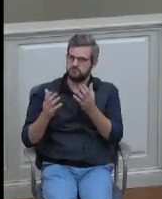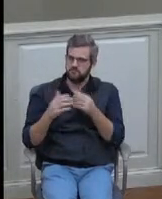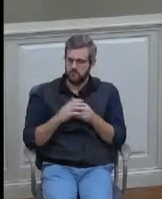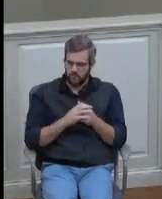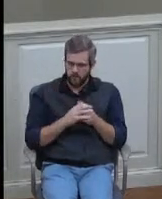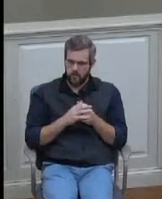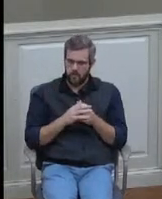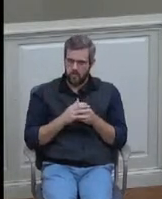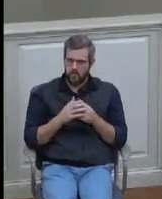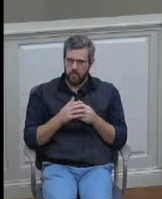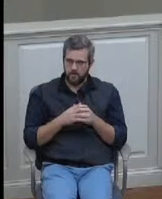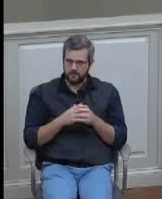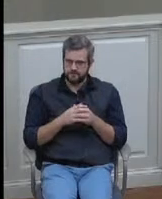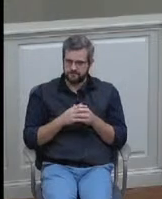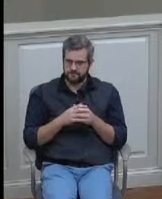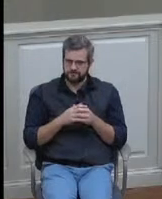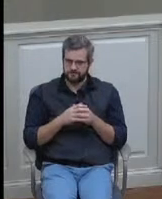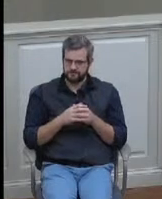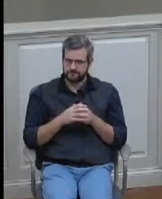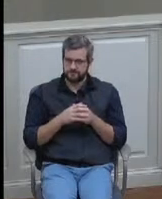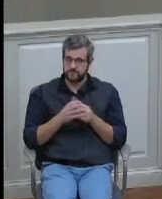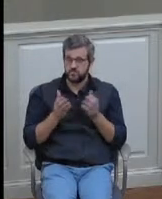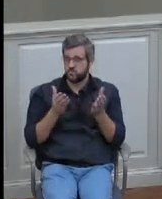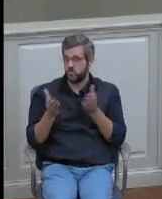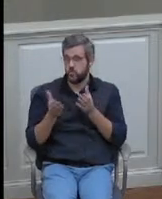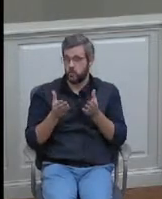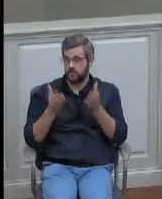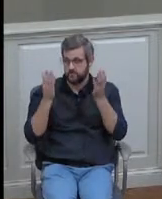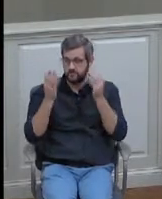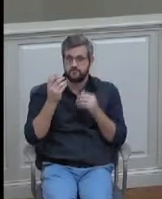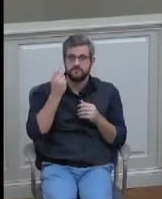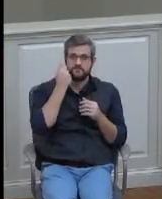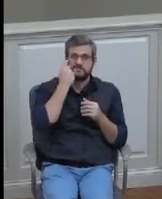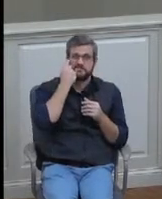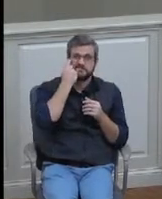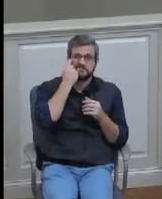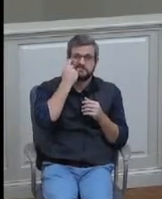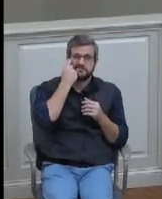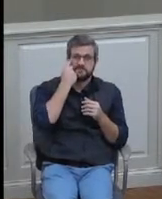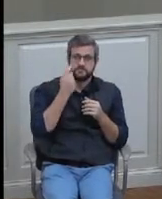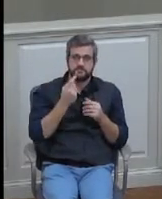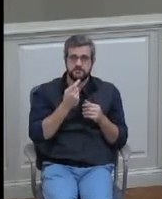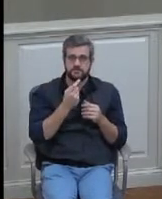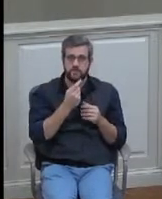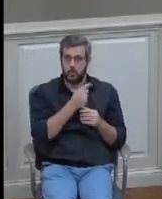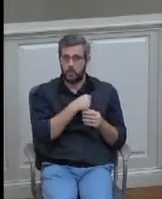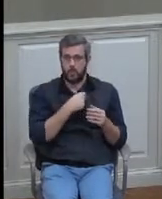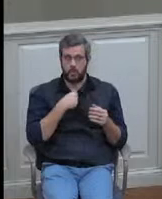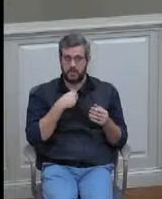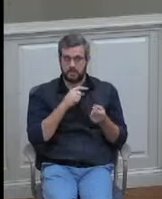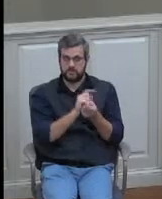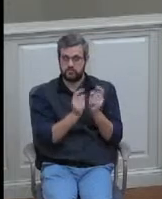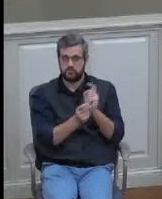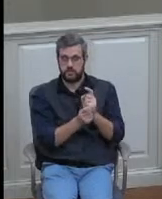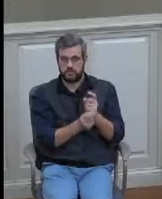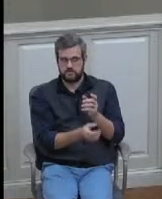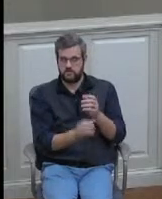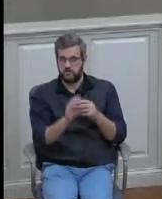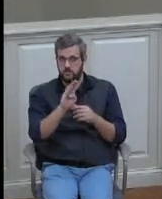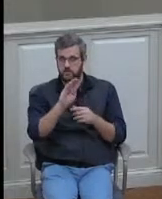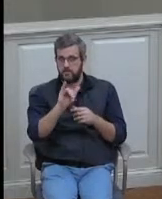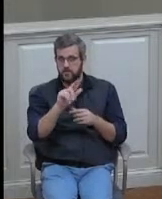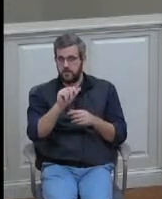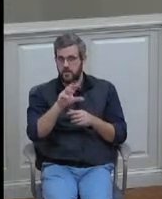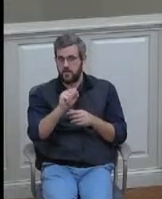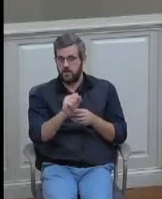to serve. We recently amended our bylaws to go back